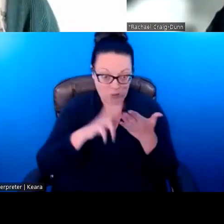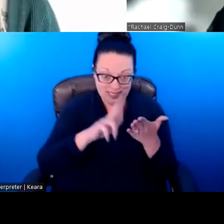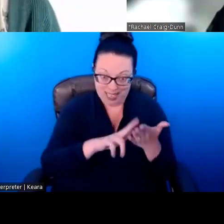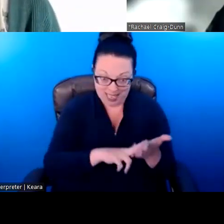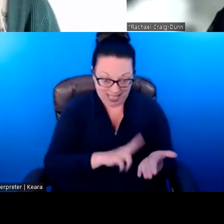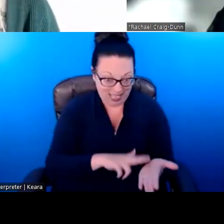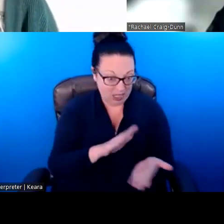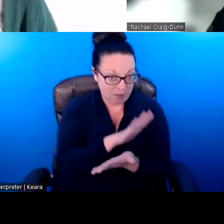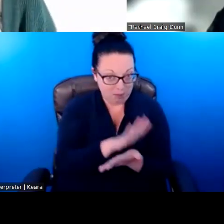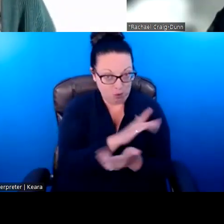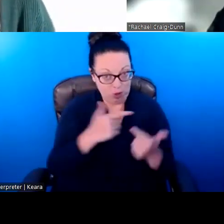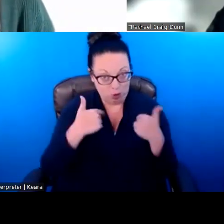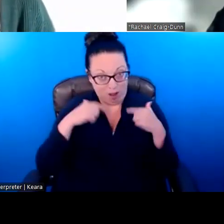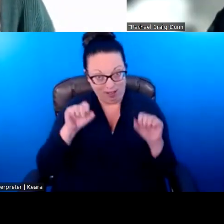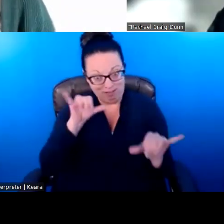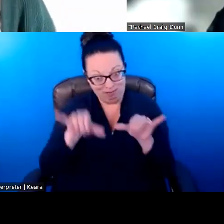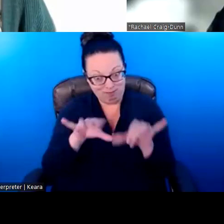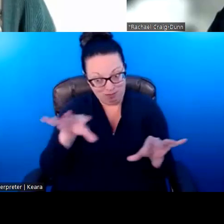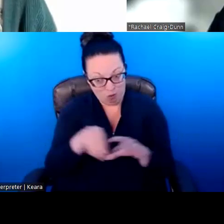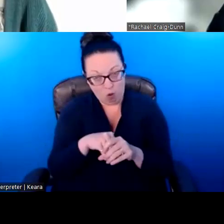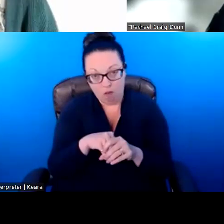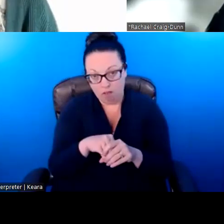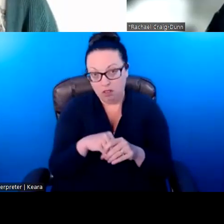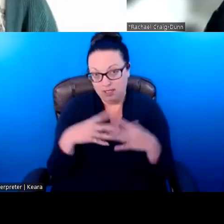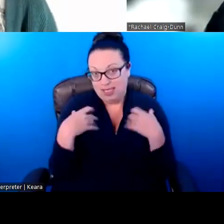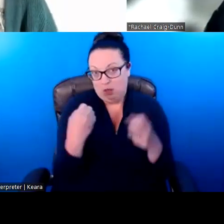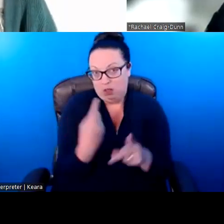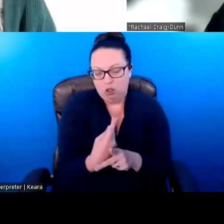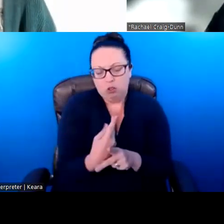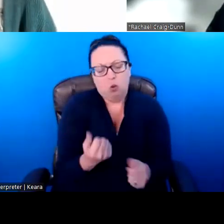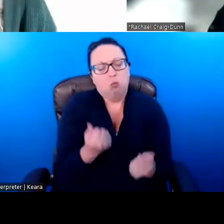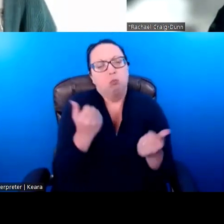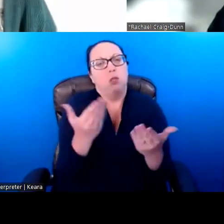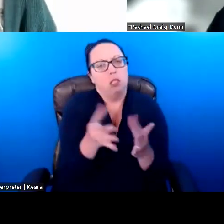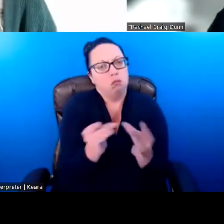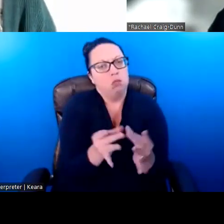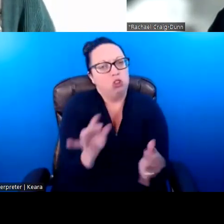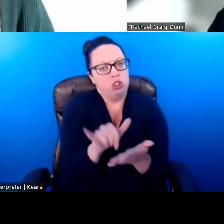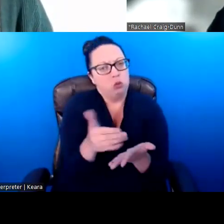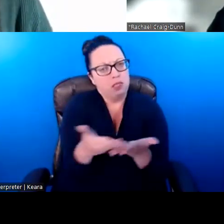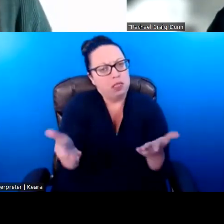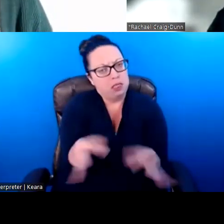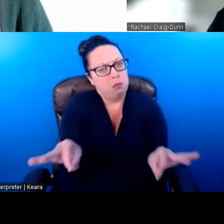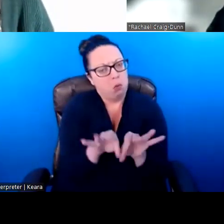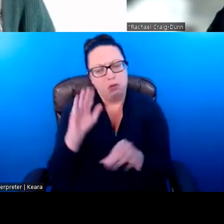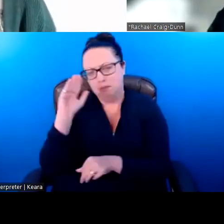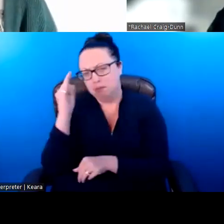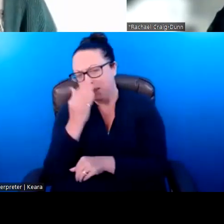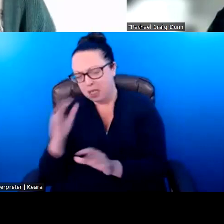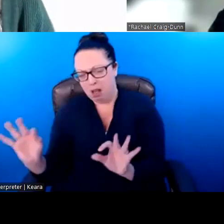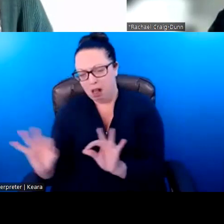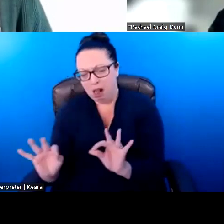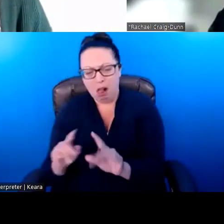so that I could stay involved in their healthcare. So bringing those things up with families is so important, and they may seem small, but they could make